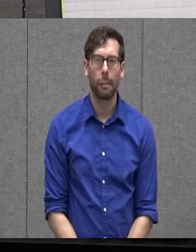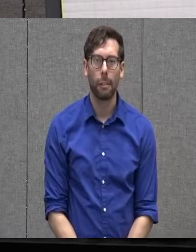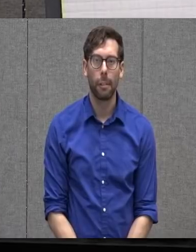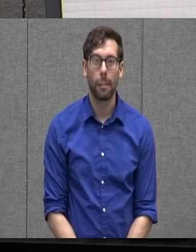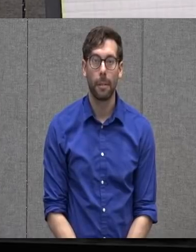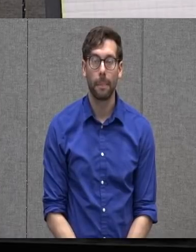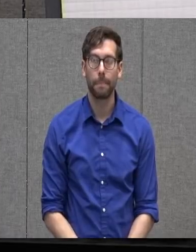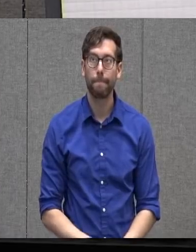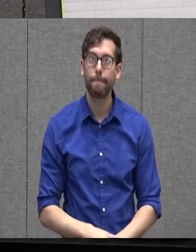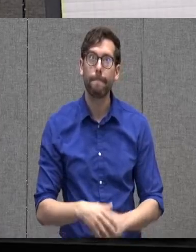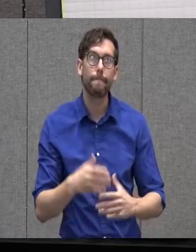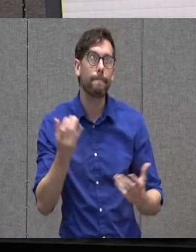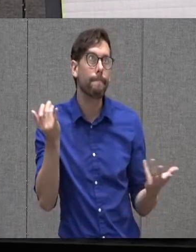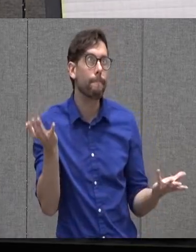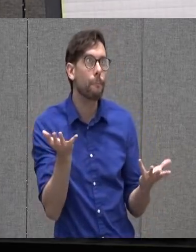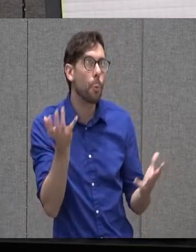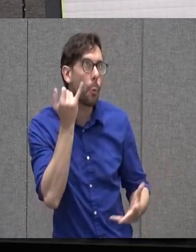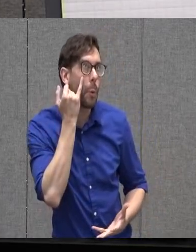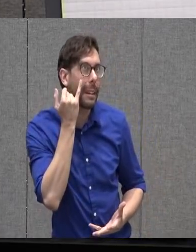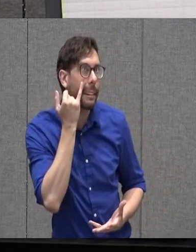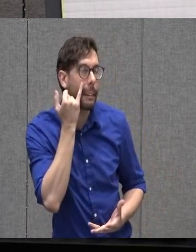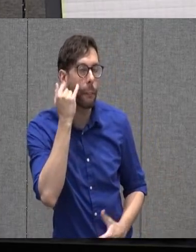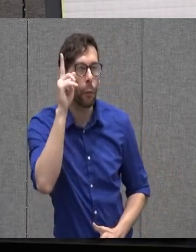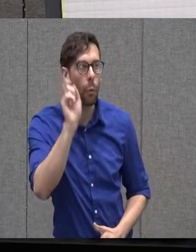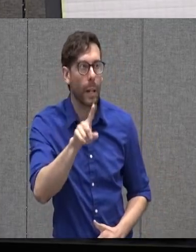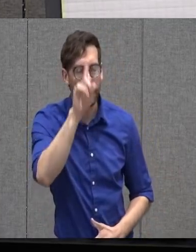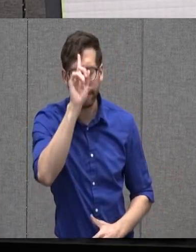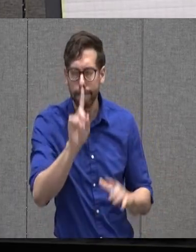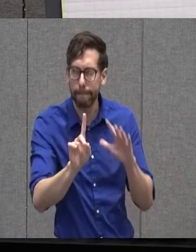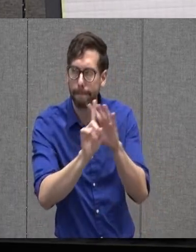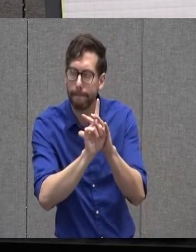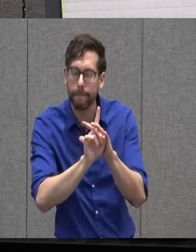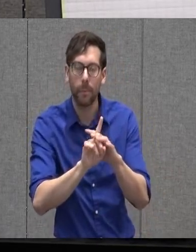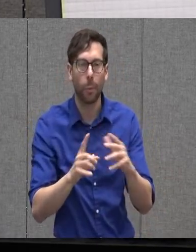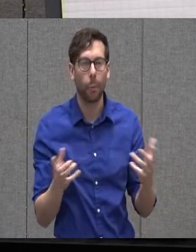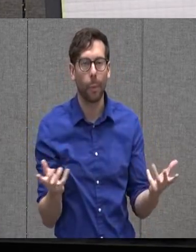What is a what if question that comes to your mind?